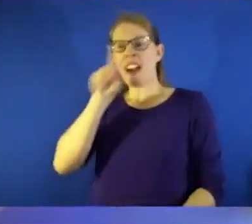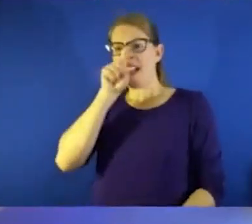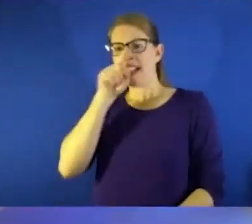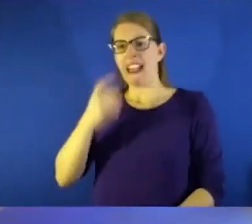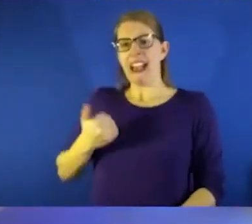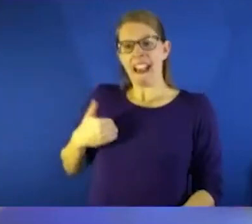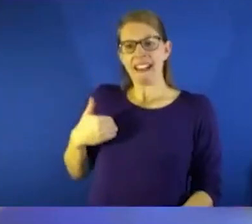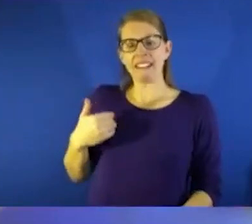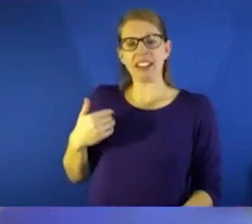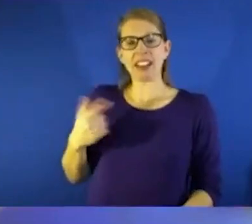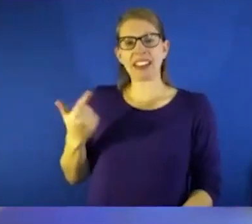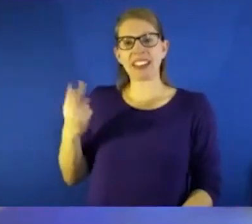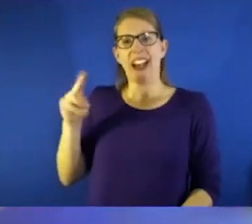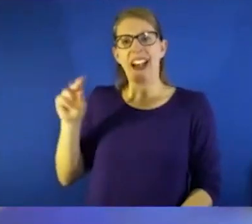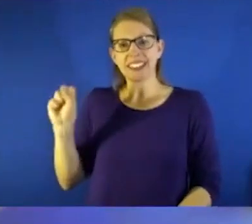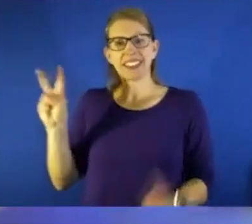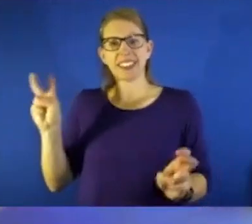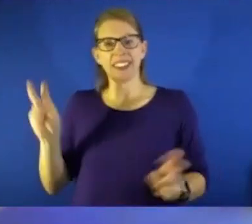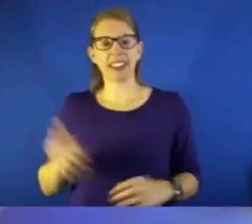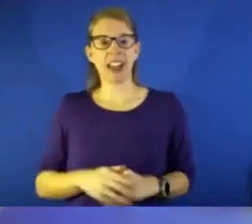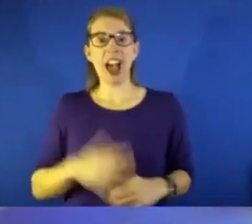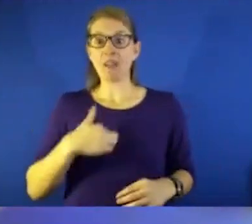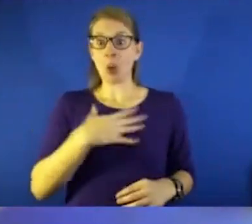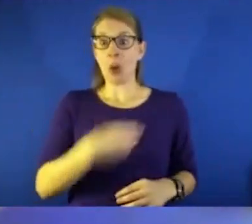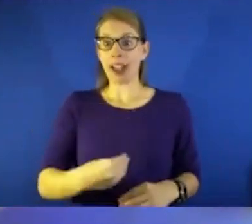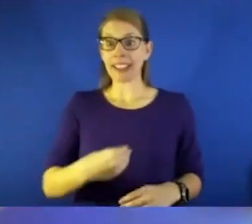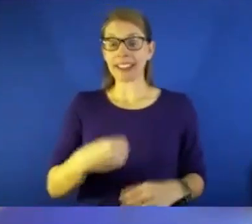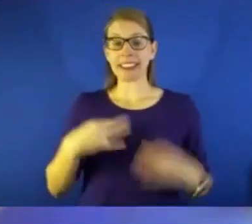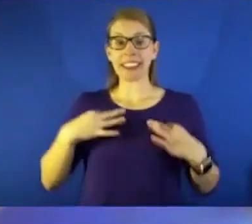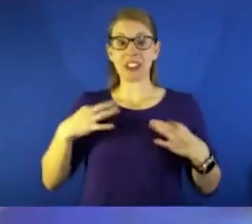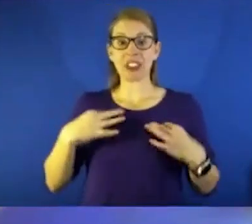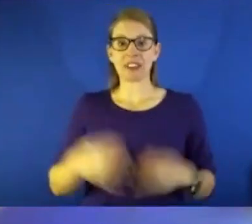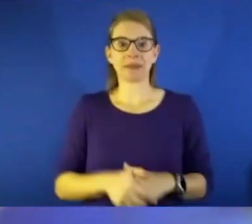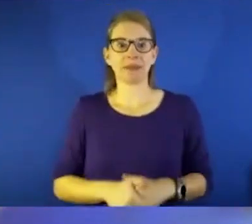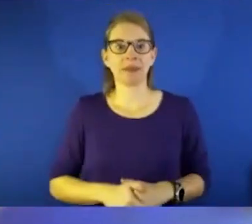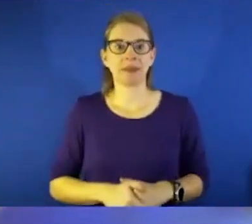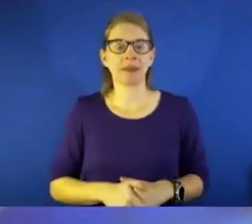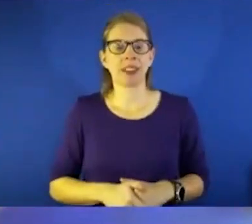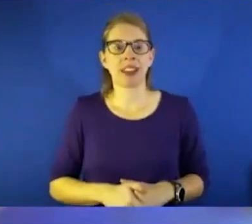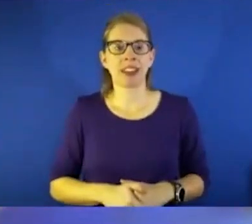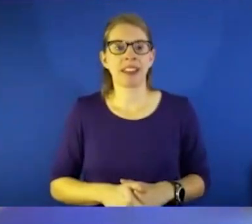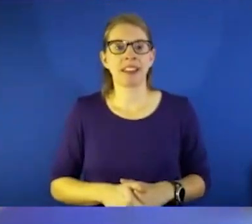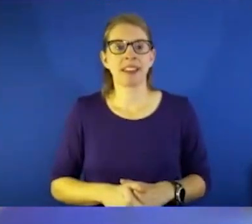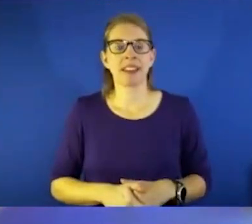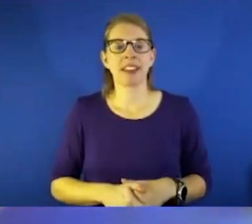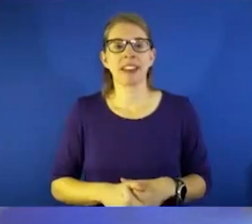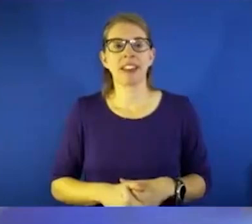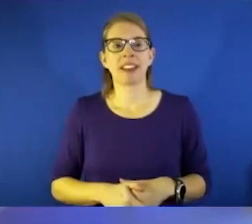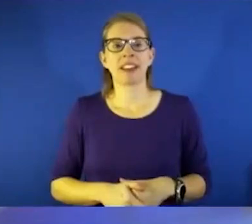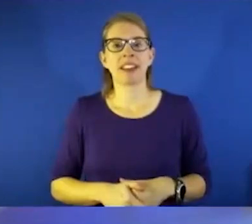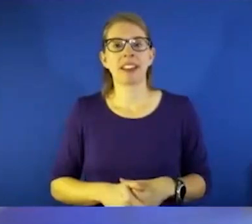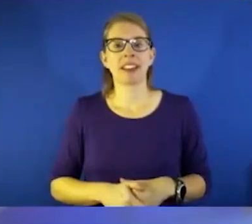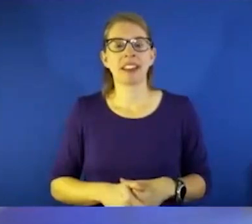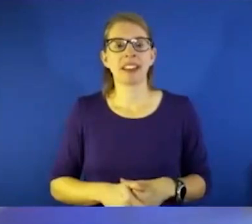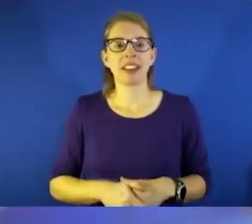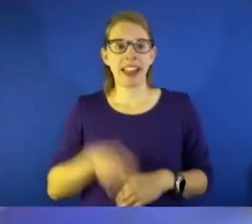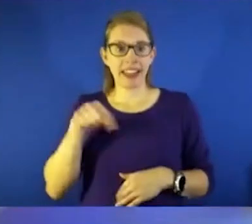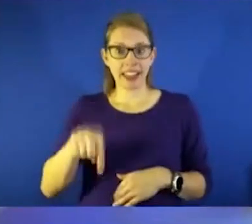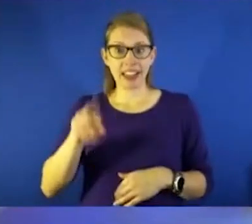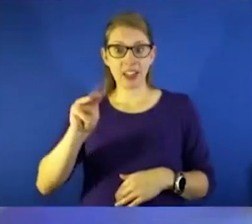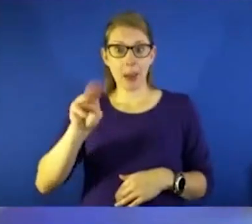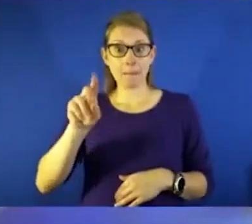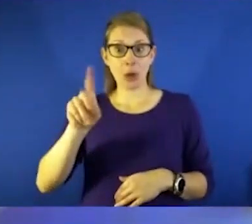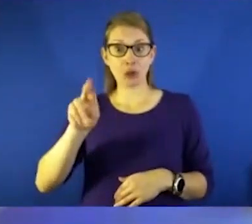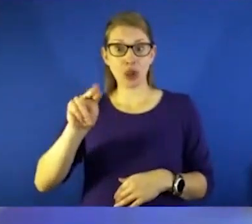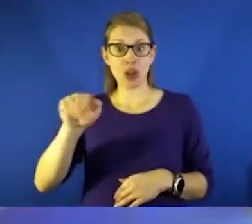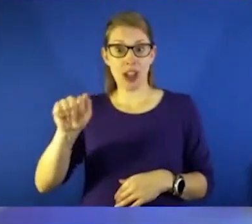All right. I got a white T-shirt. This is the I Moderna know, we all have booster the white that they're t-shirts. getting this morning. Thank So this is the Moderna booster